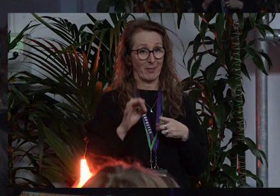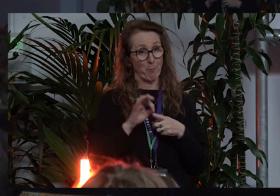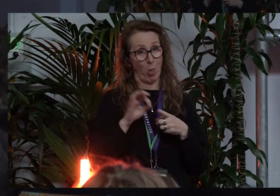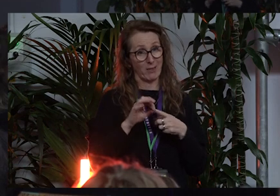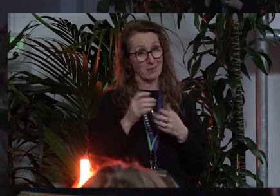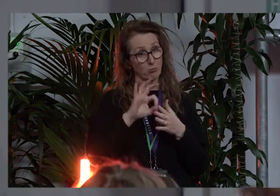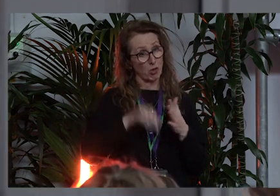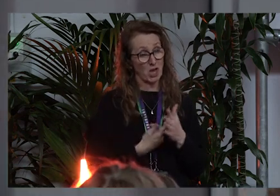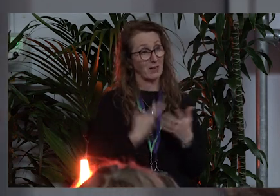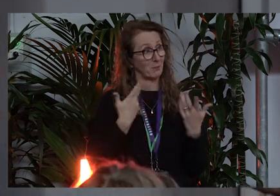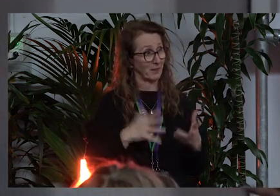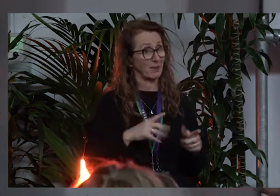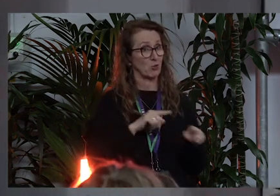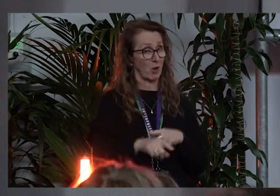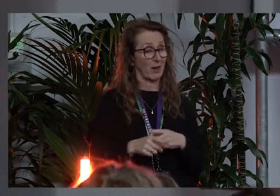did.